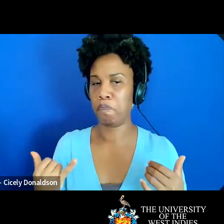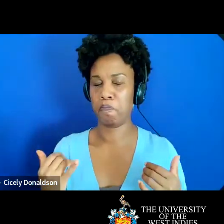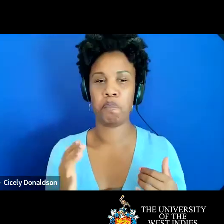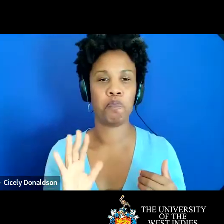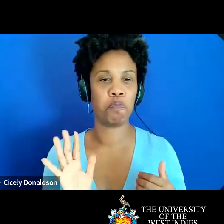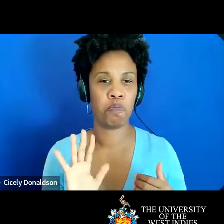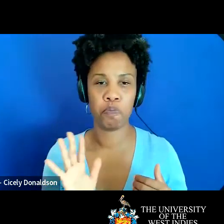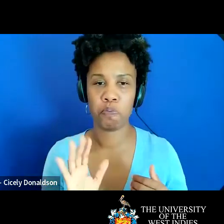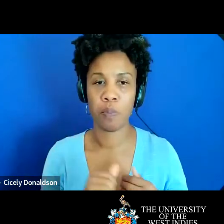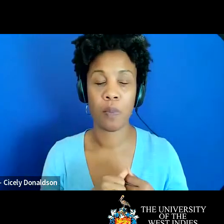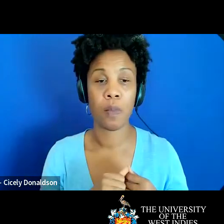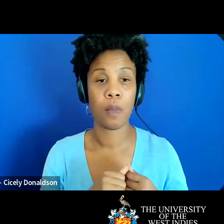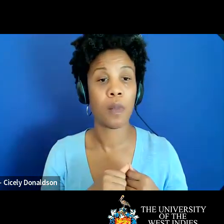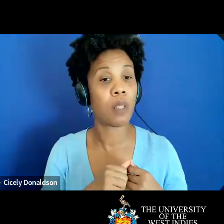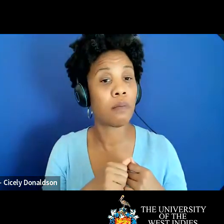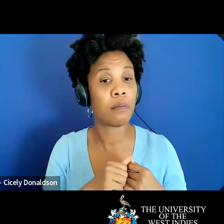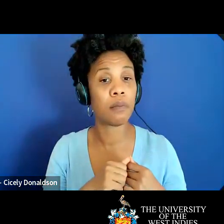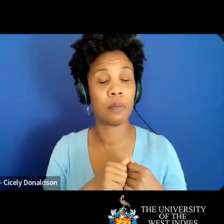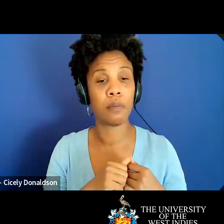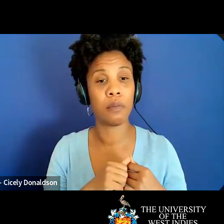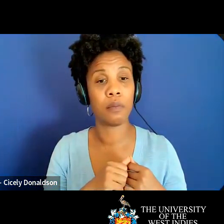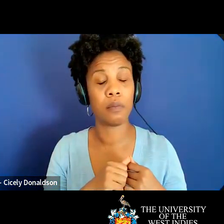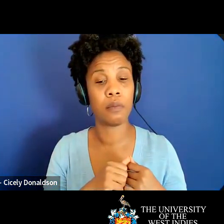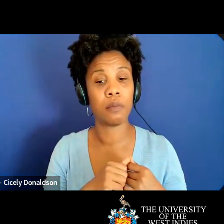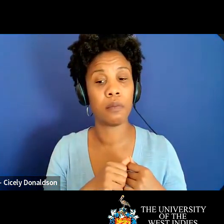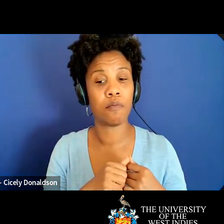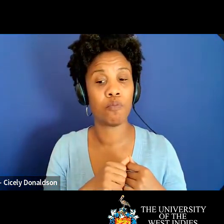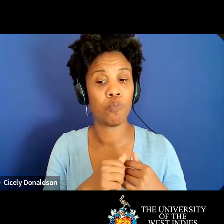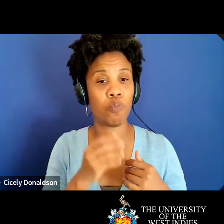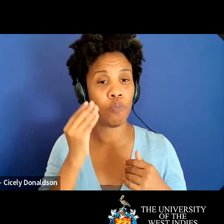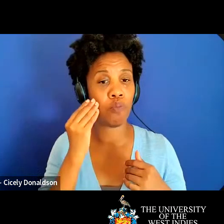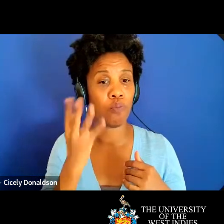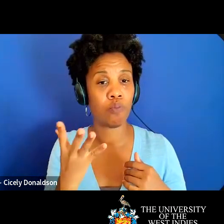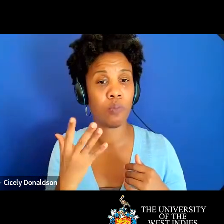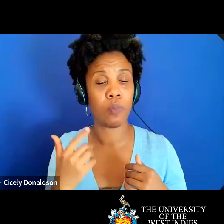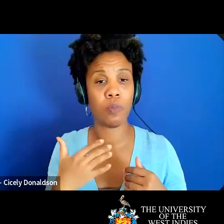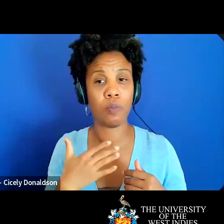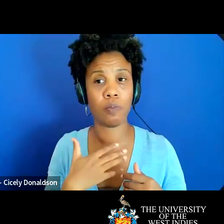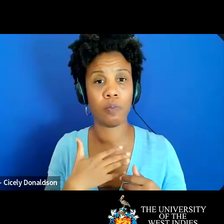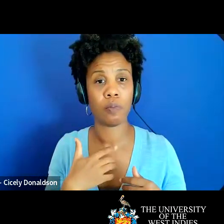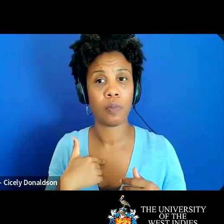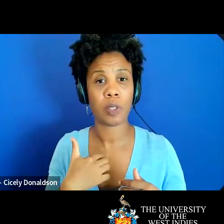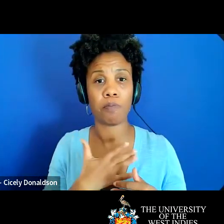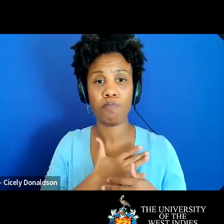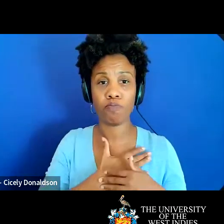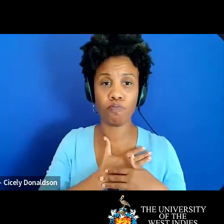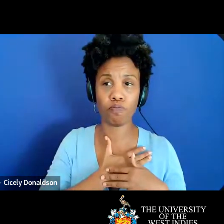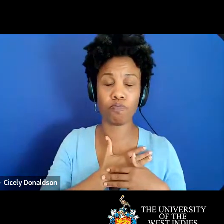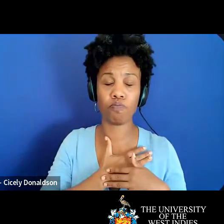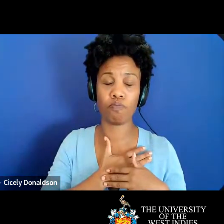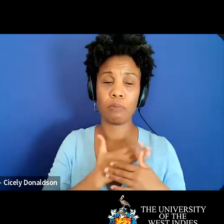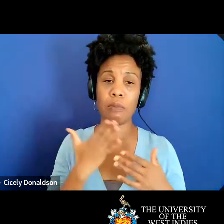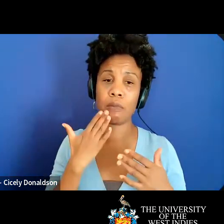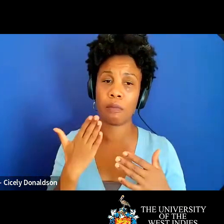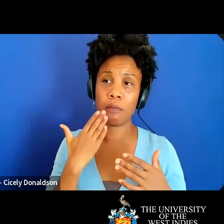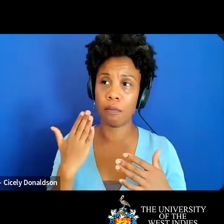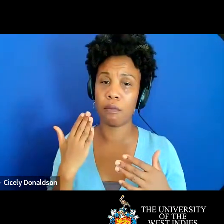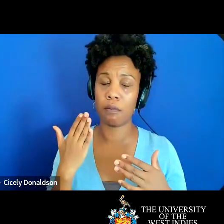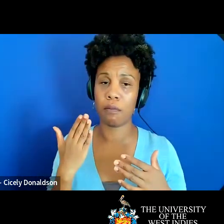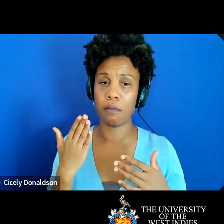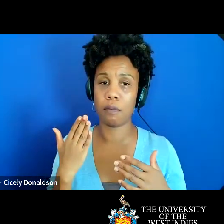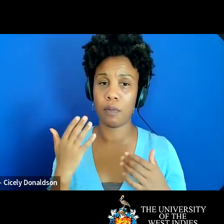today, but just to say that I am really grateful and heartened by your